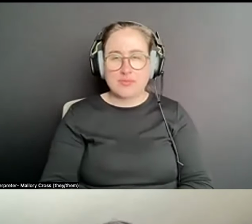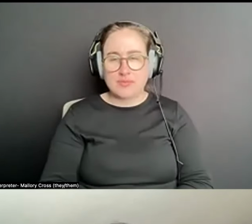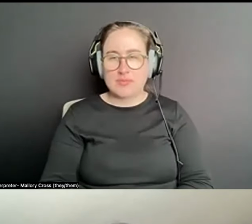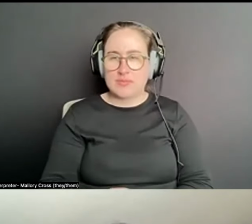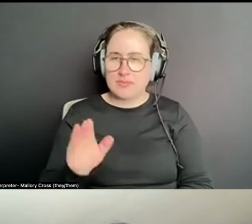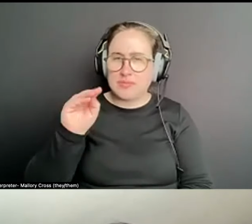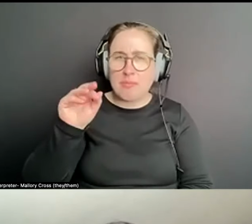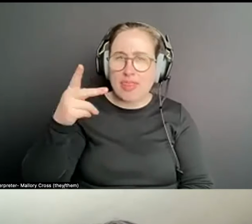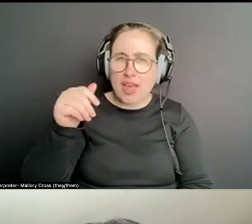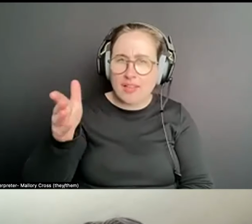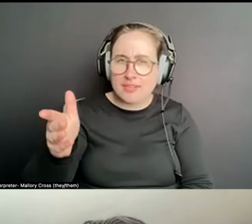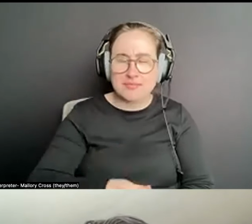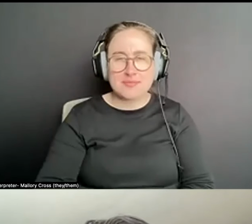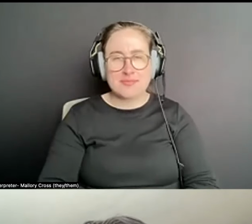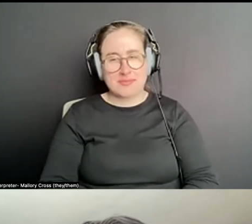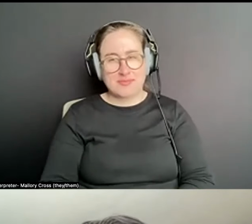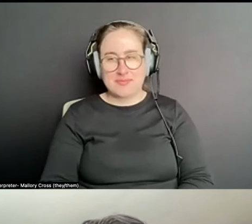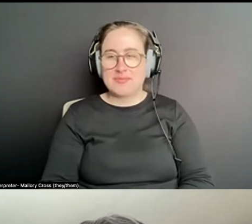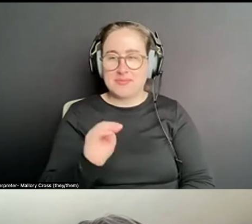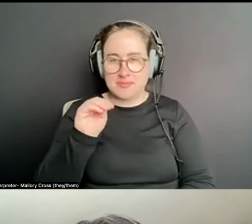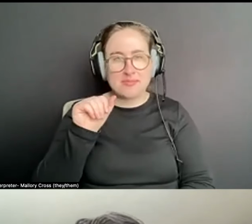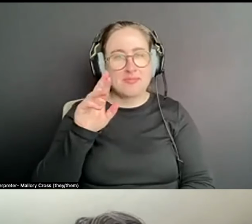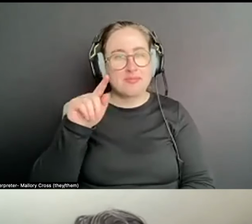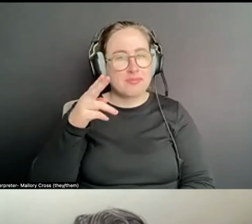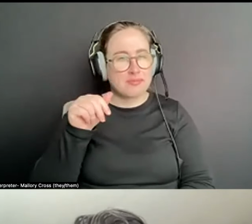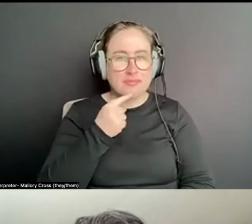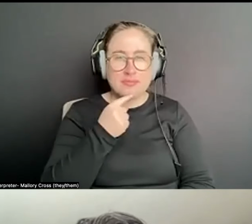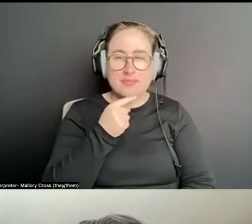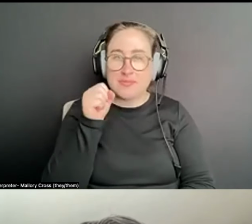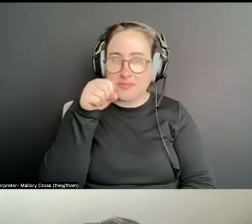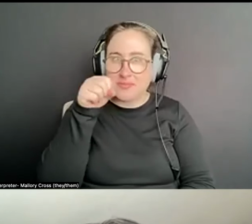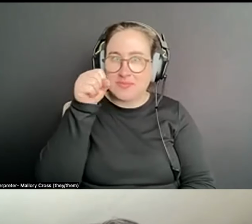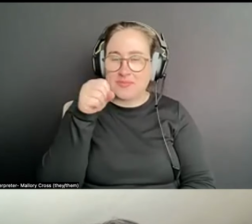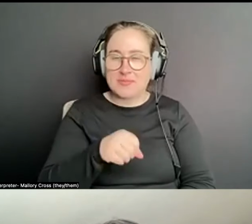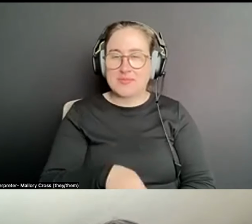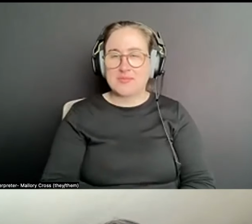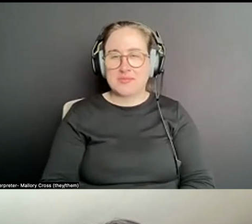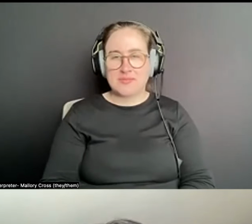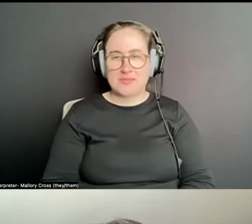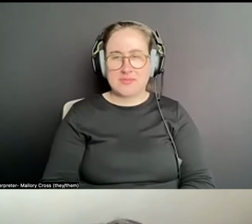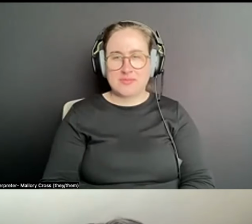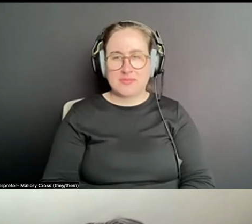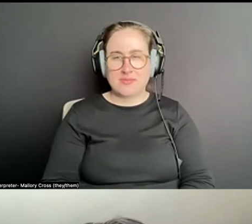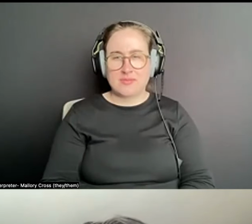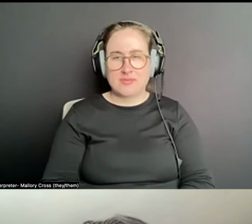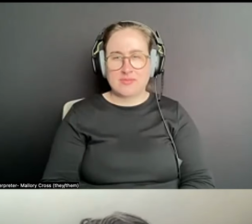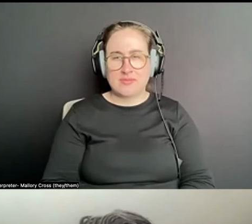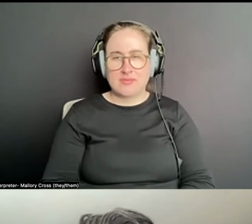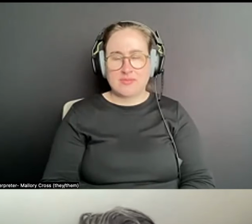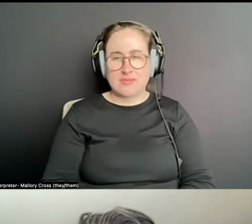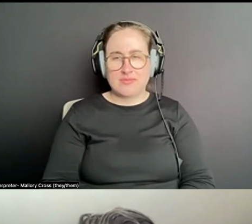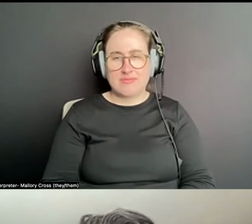Martha, do you have anything? Yep. Yes. Well, you know, I've never been really funded